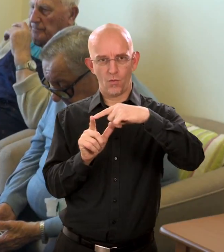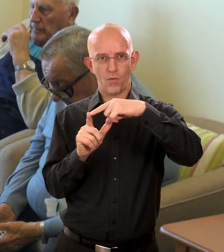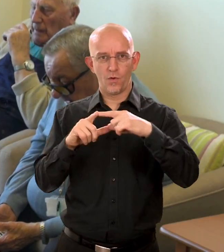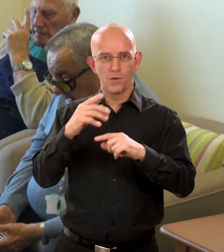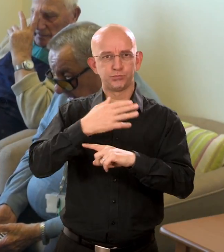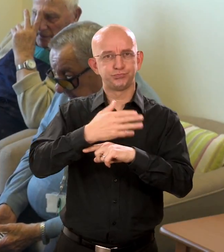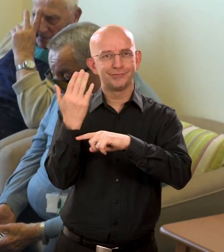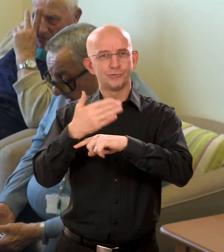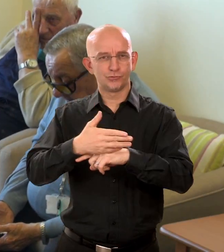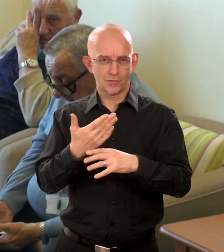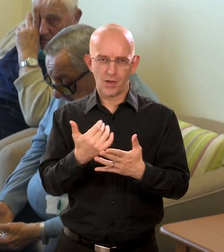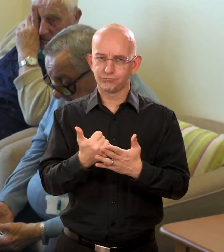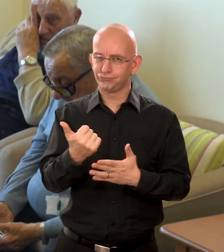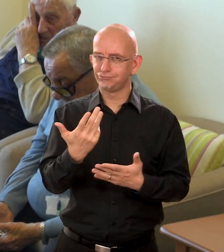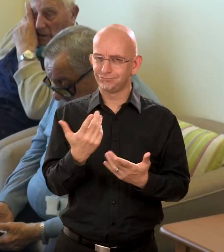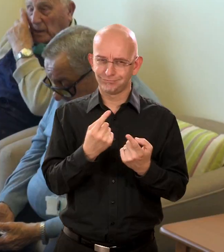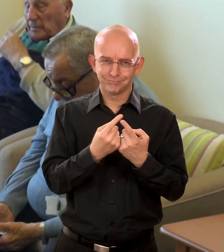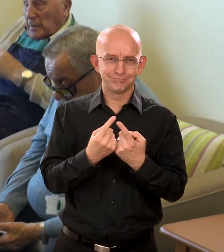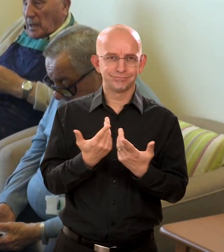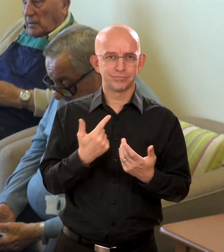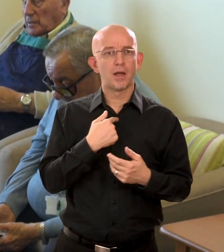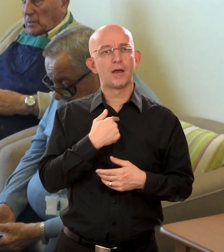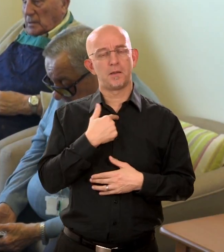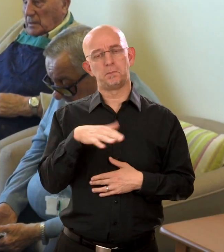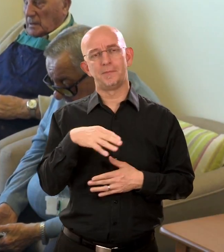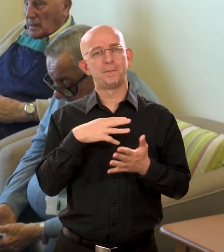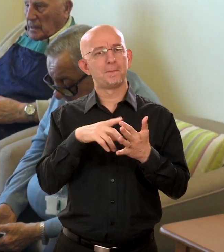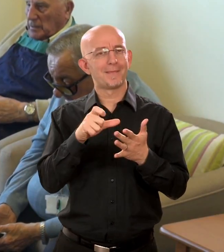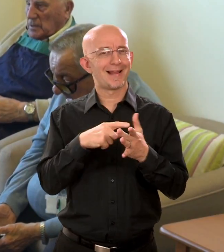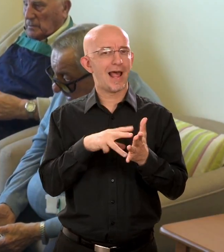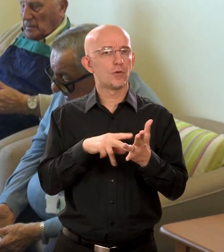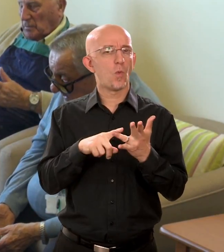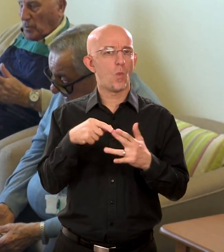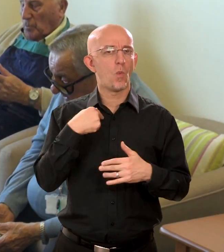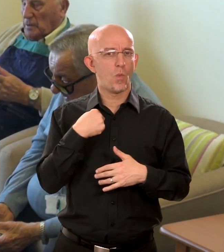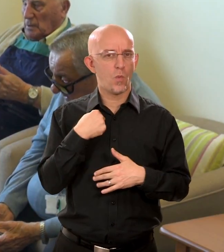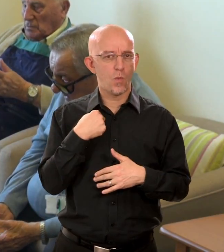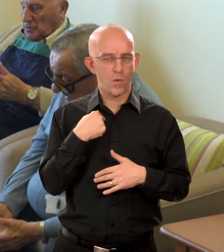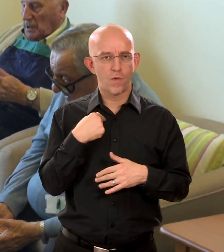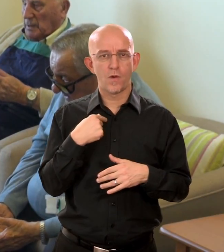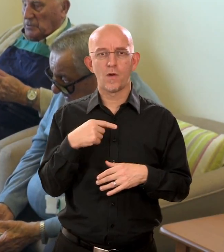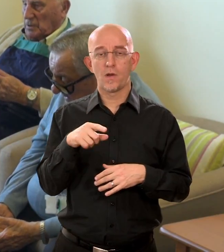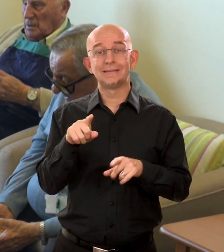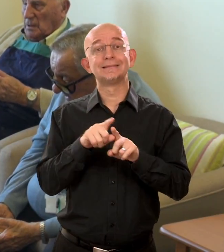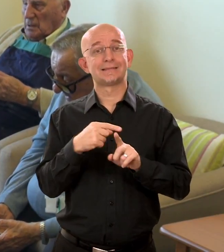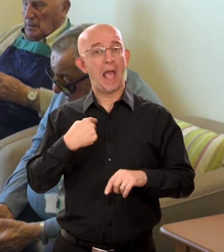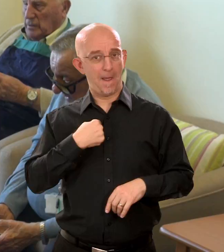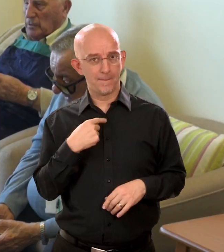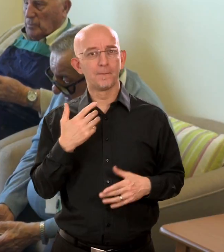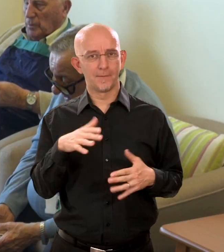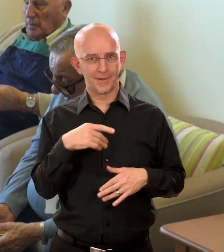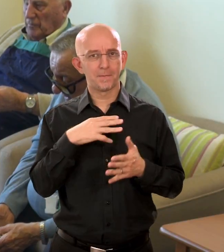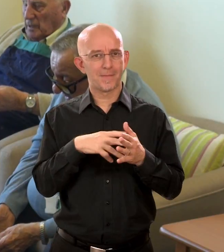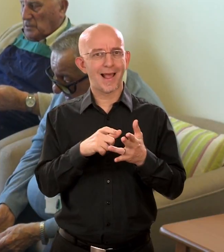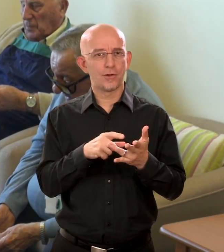yeah, I had Meccano. Yeah, I had Meccano, Yeah. and they put me a little steam engine. You